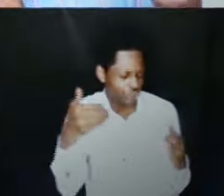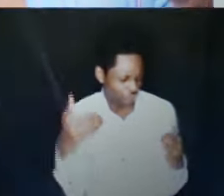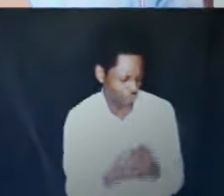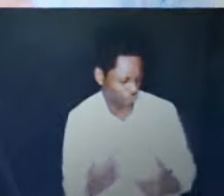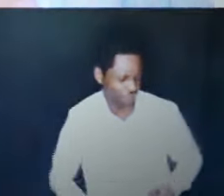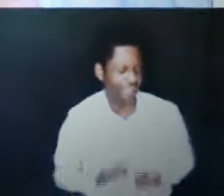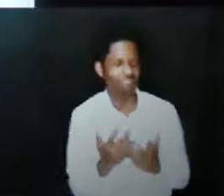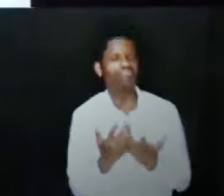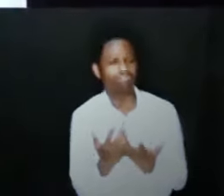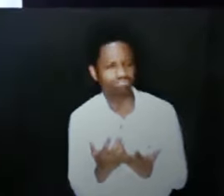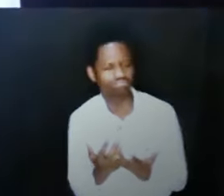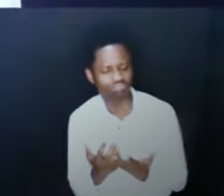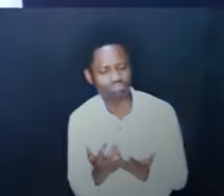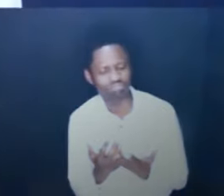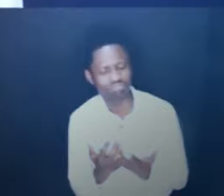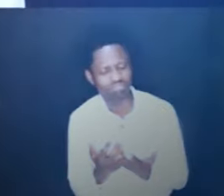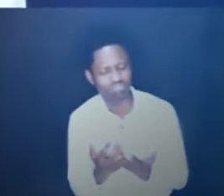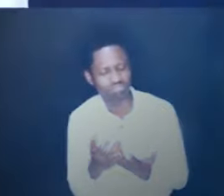brabo for fro."